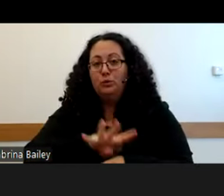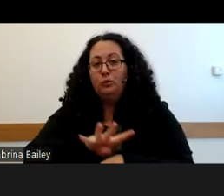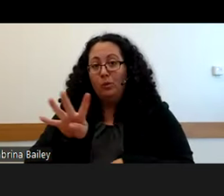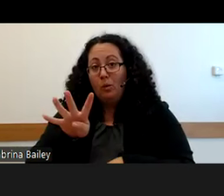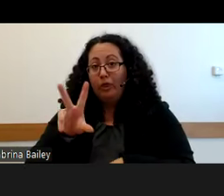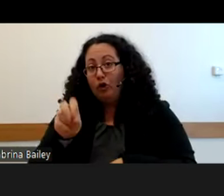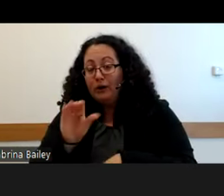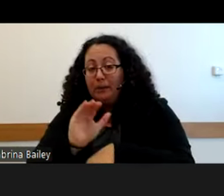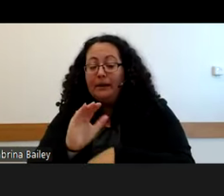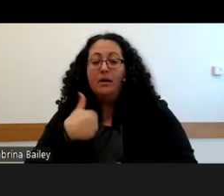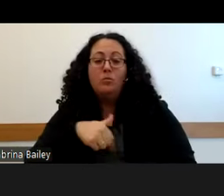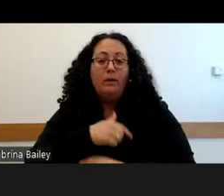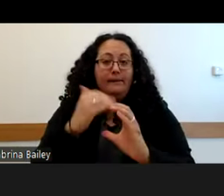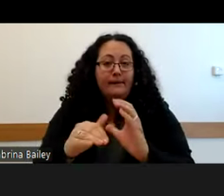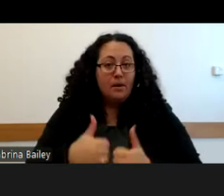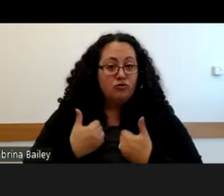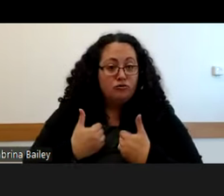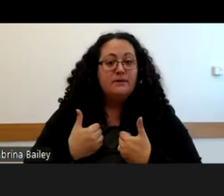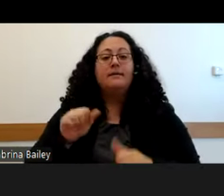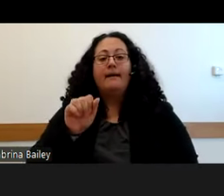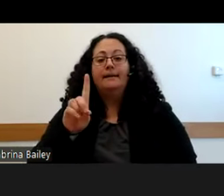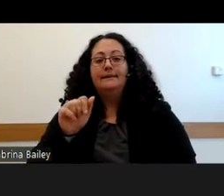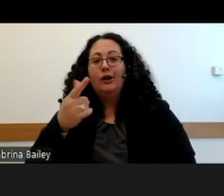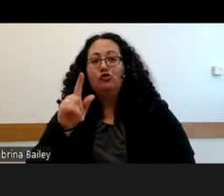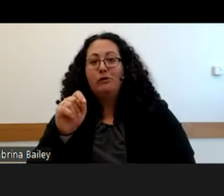p.m. We have an email address,